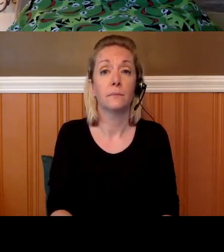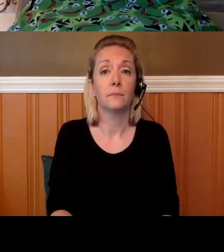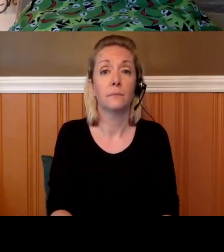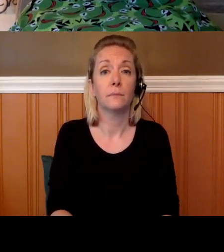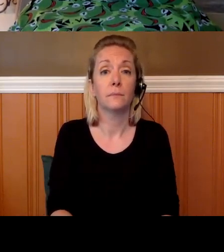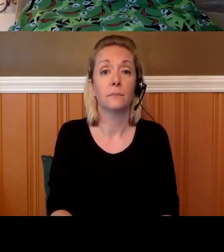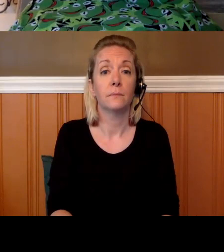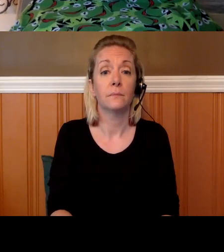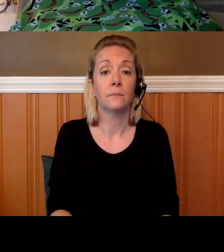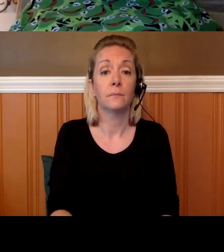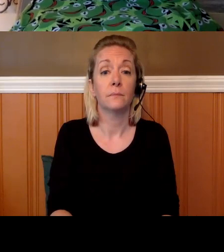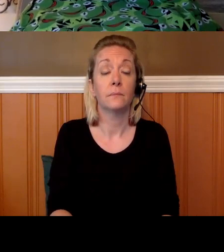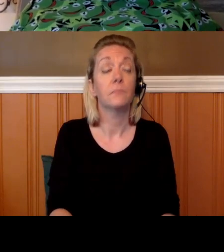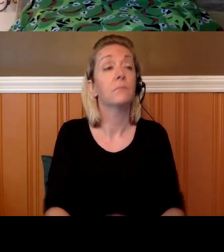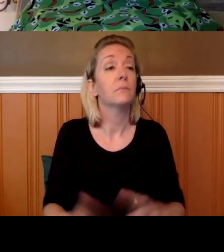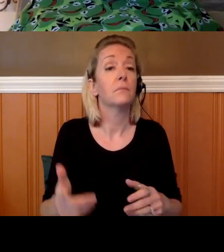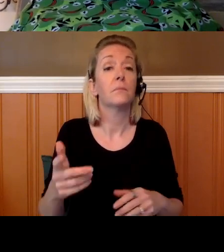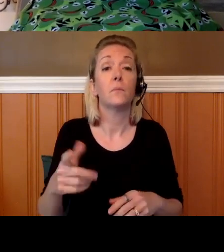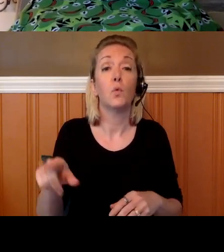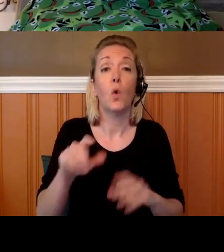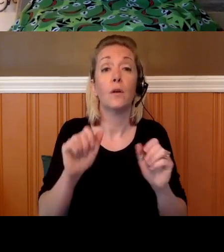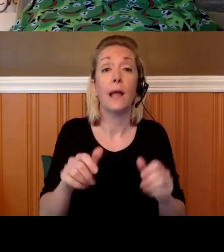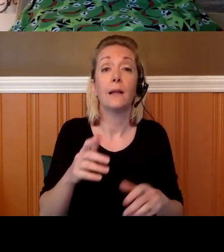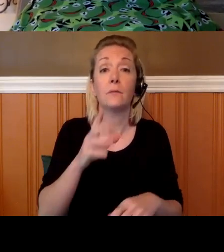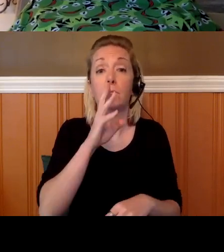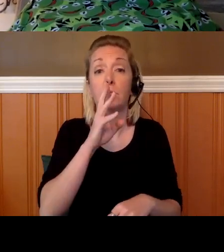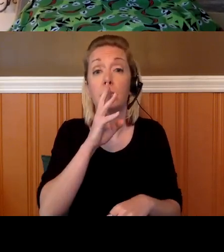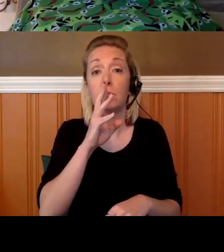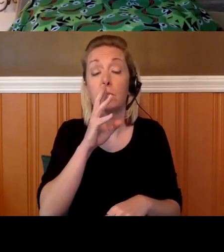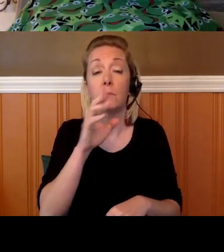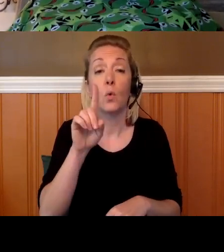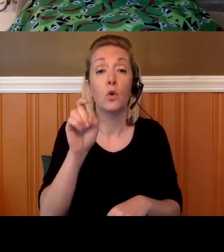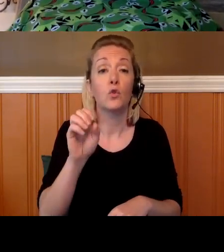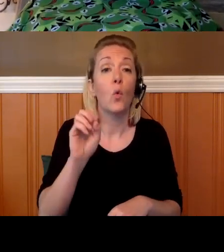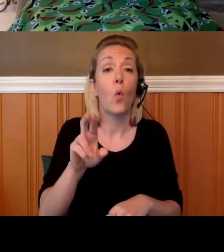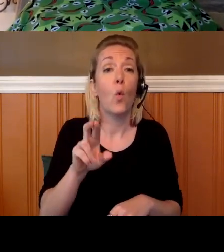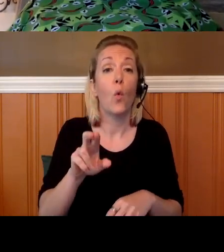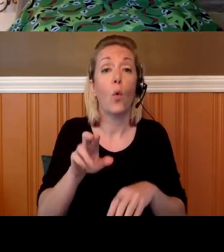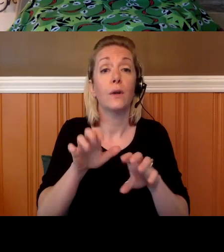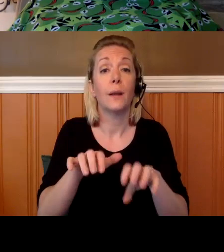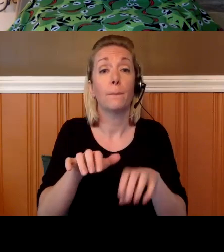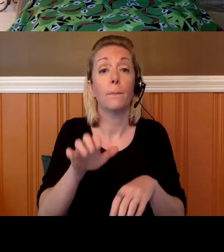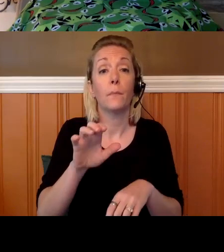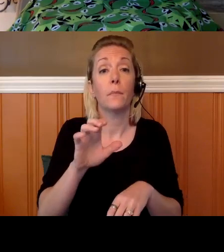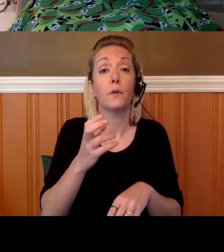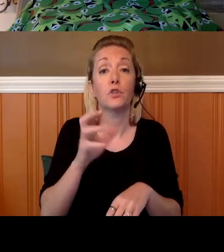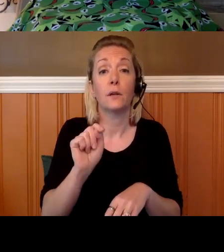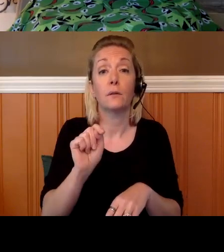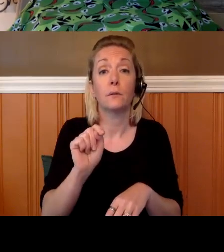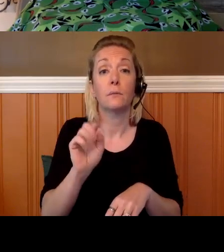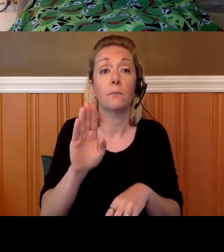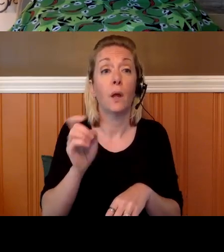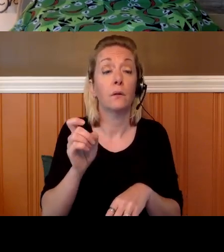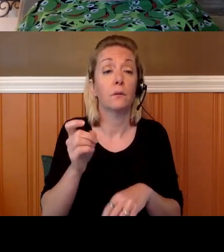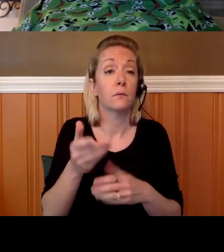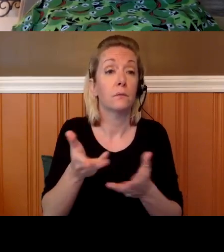People can feel free to unmute themselves and ask questions if they have them, or continue typing in the chat box. While we have